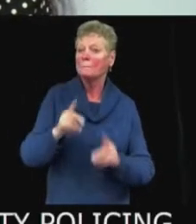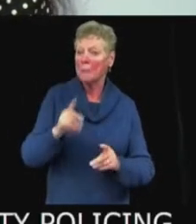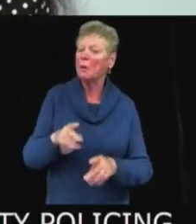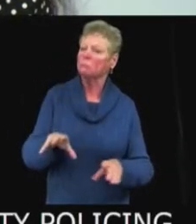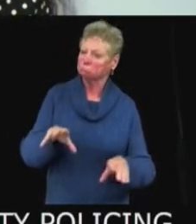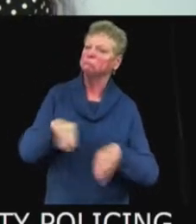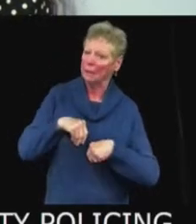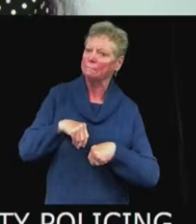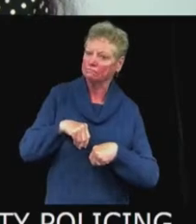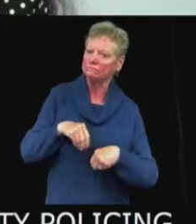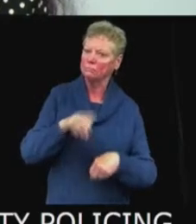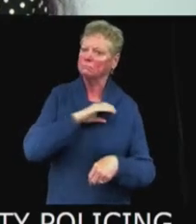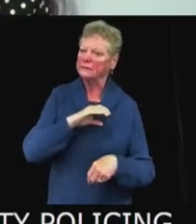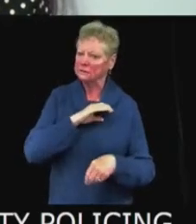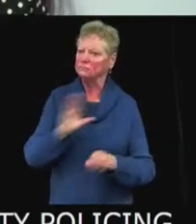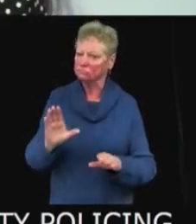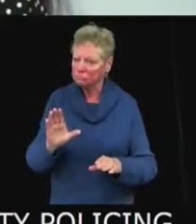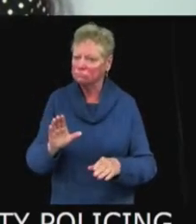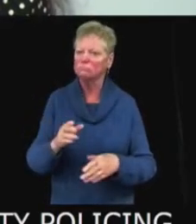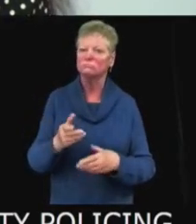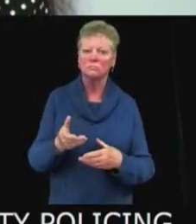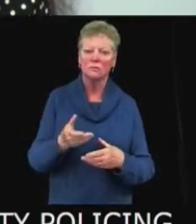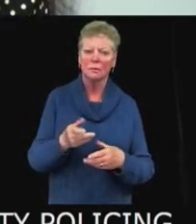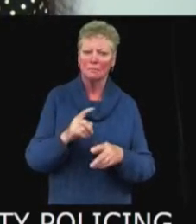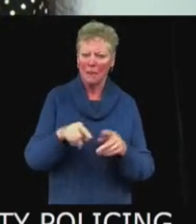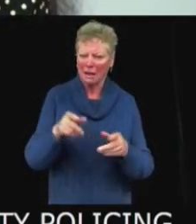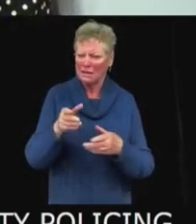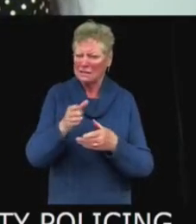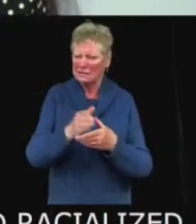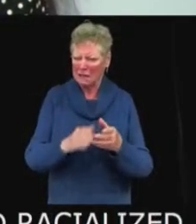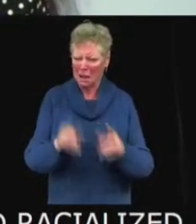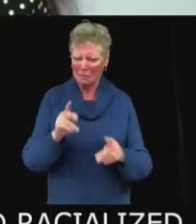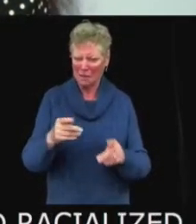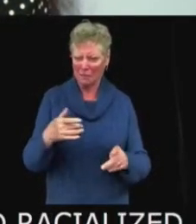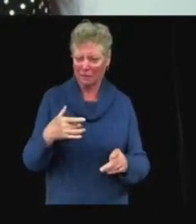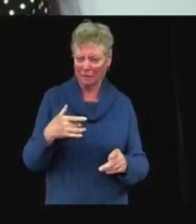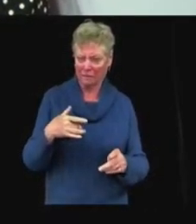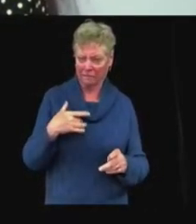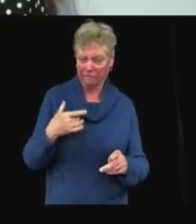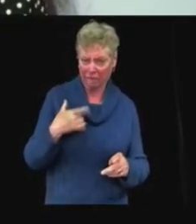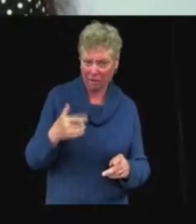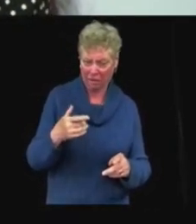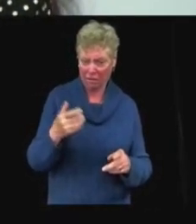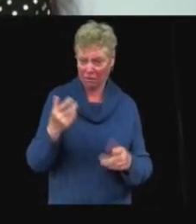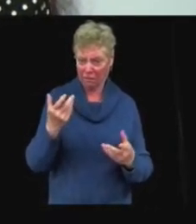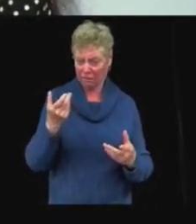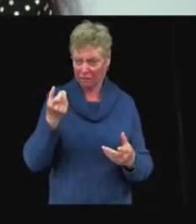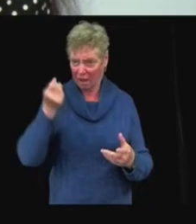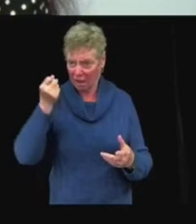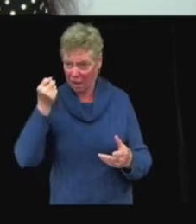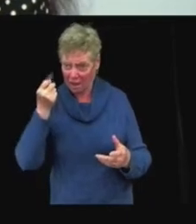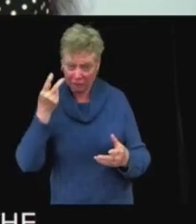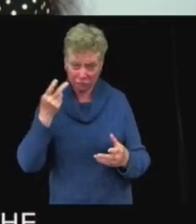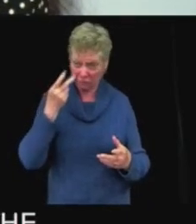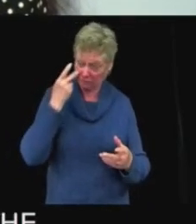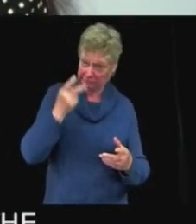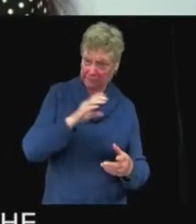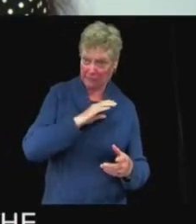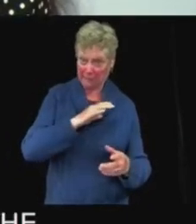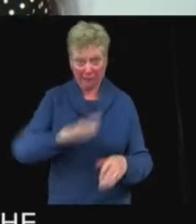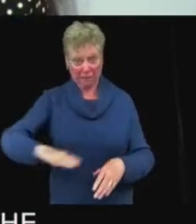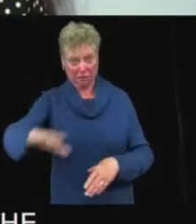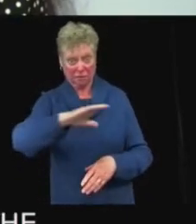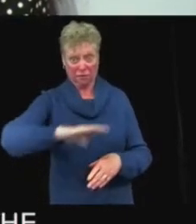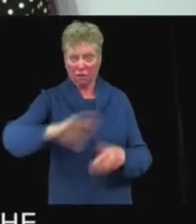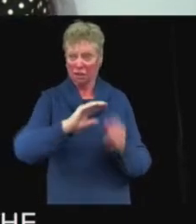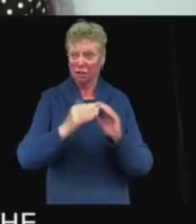communities. But the more that people feel that the police are at least aware of their community, understand it, are seen within their community, aren't